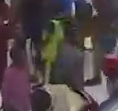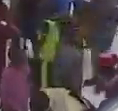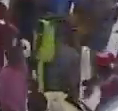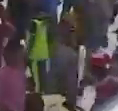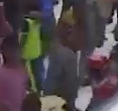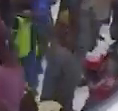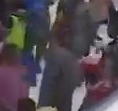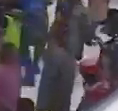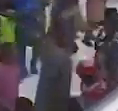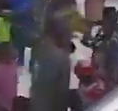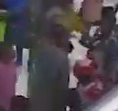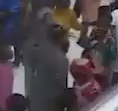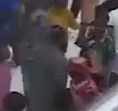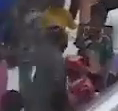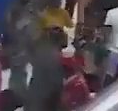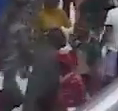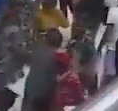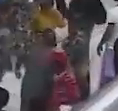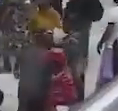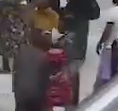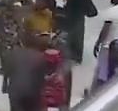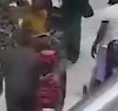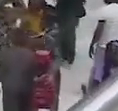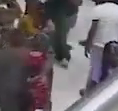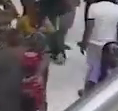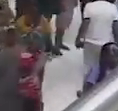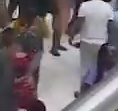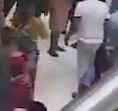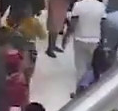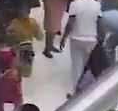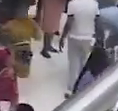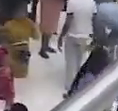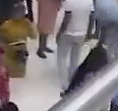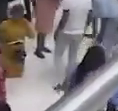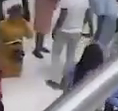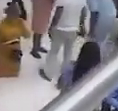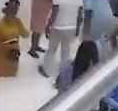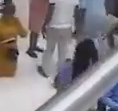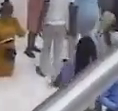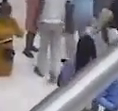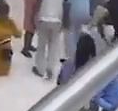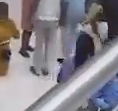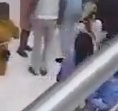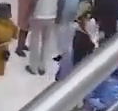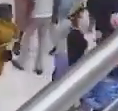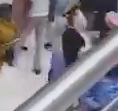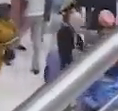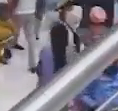God bless you. Let's go back to our seats.